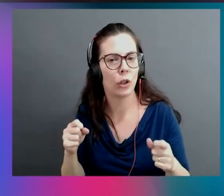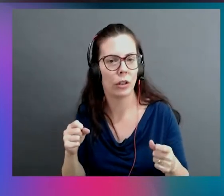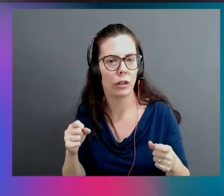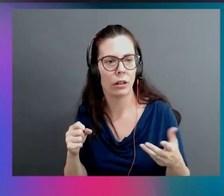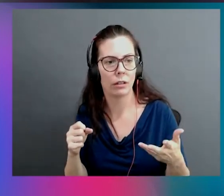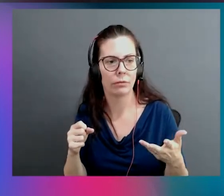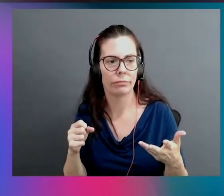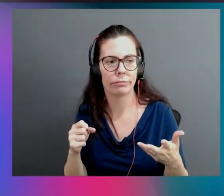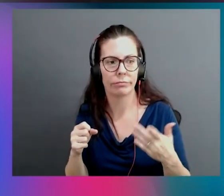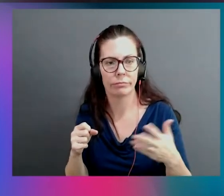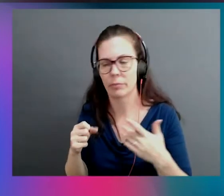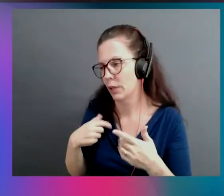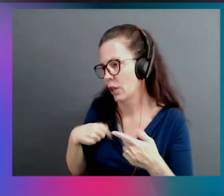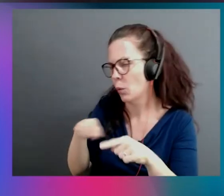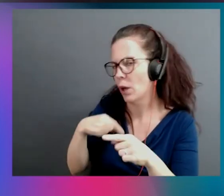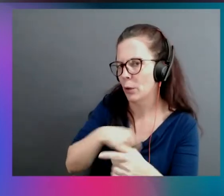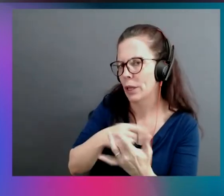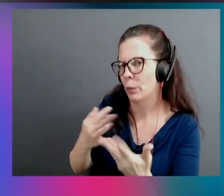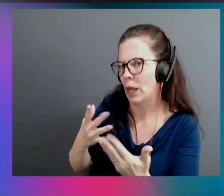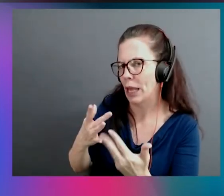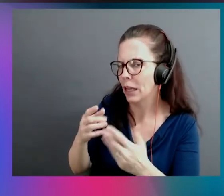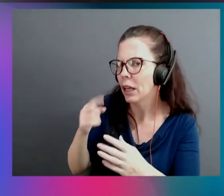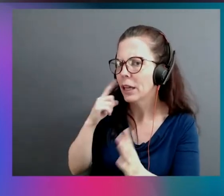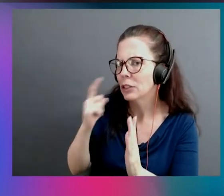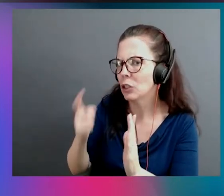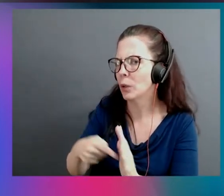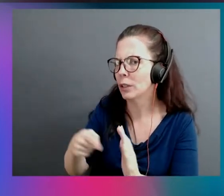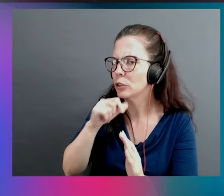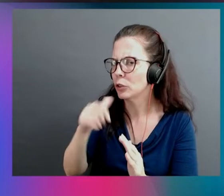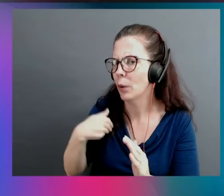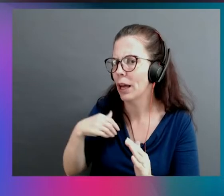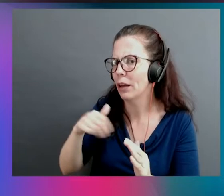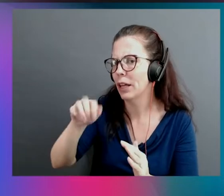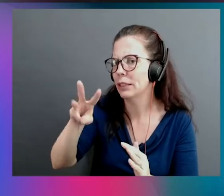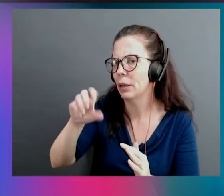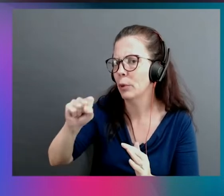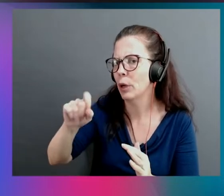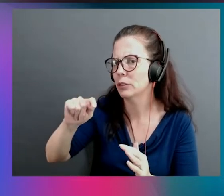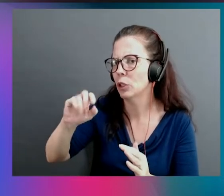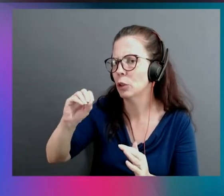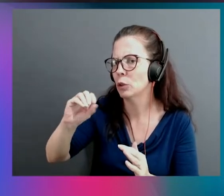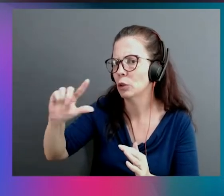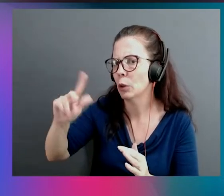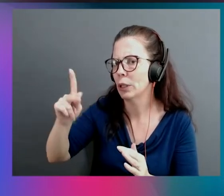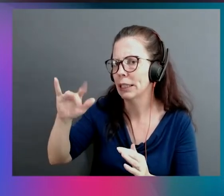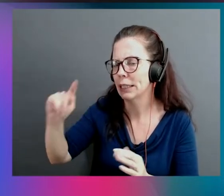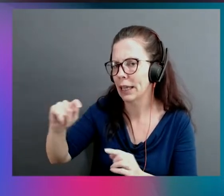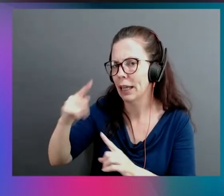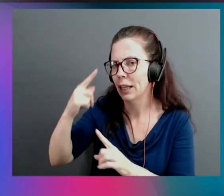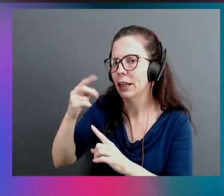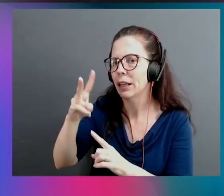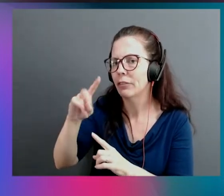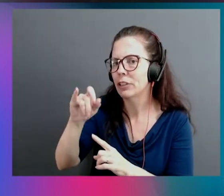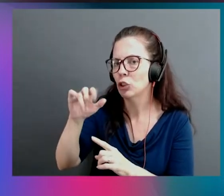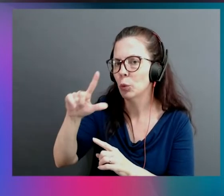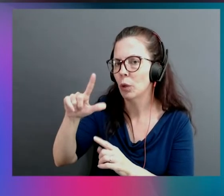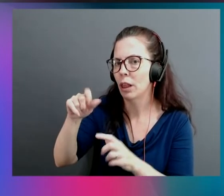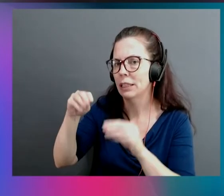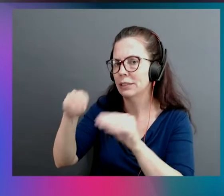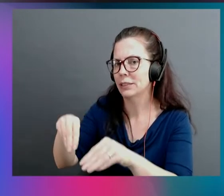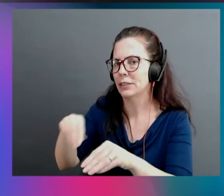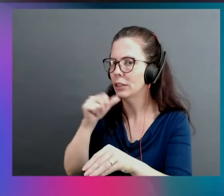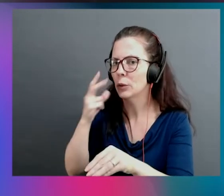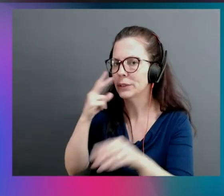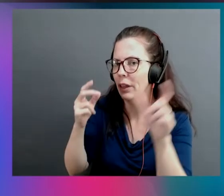While we're waiting Task. for that, by the way, I just noticed you don't have the AWS Toolkit for Visual Studio Code installed because you don't have it on the side. I'm Oh. a CLI guy,